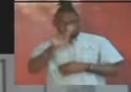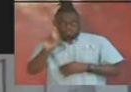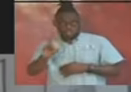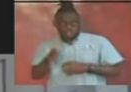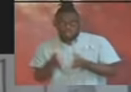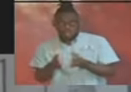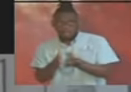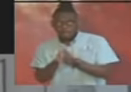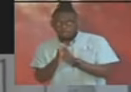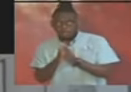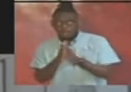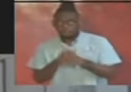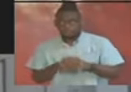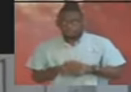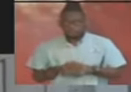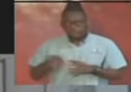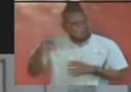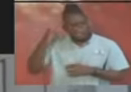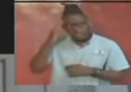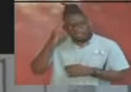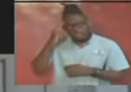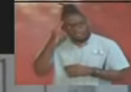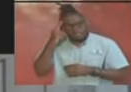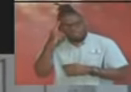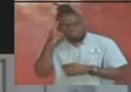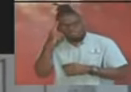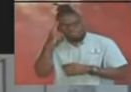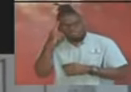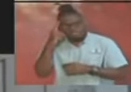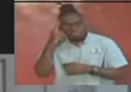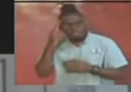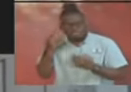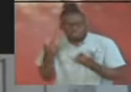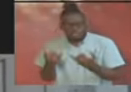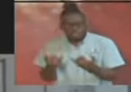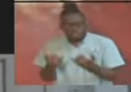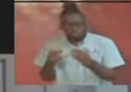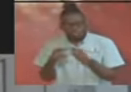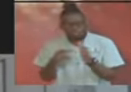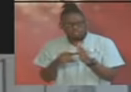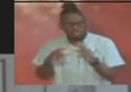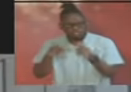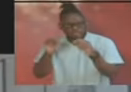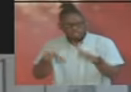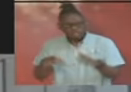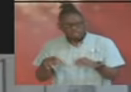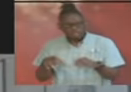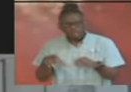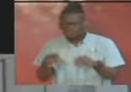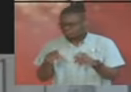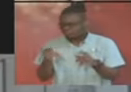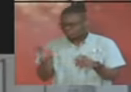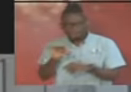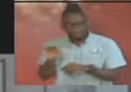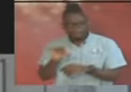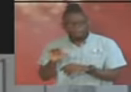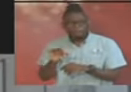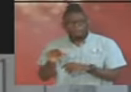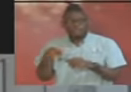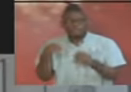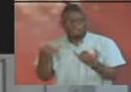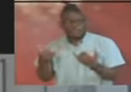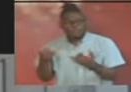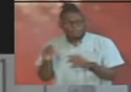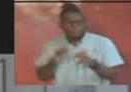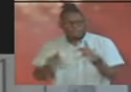I'm wondering, since the testing protocol has remained the same, I'm wondering now that numbers are low and that